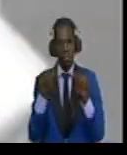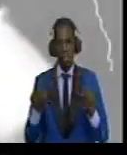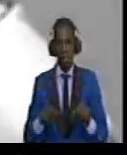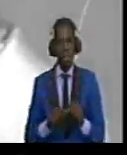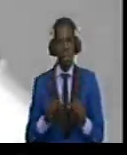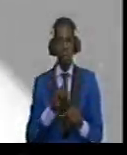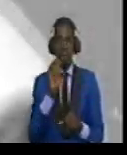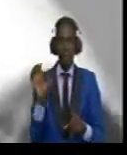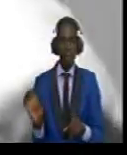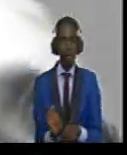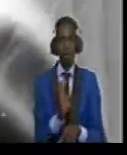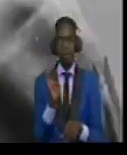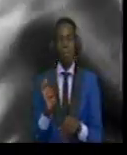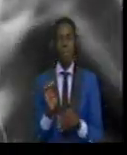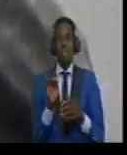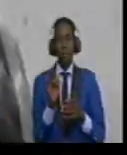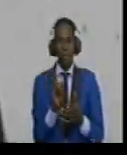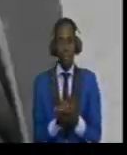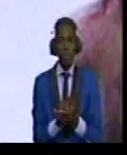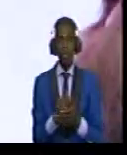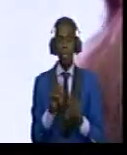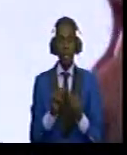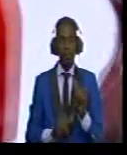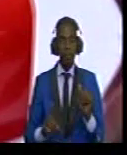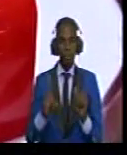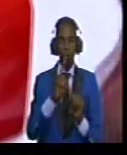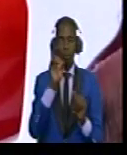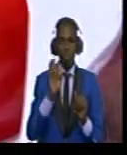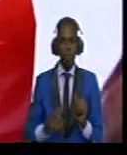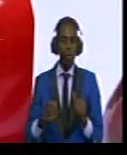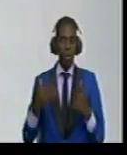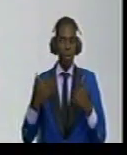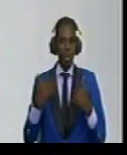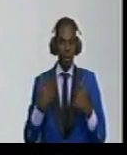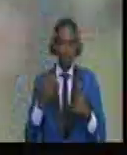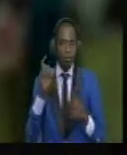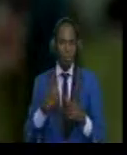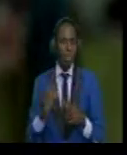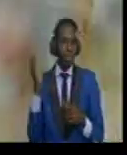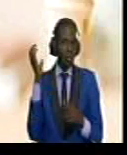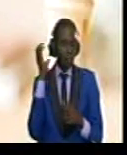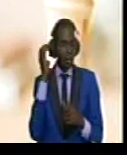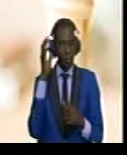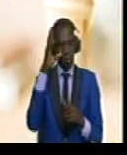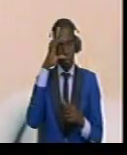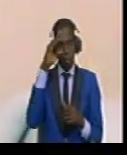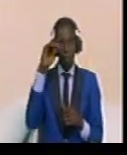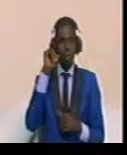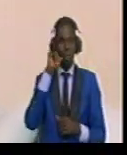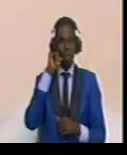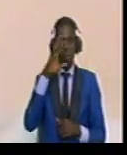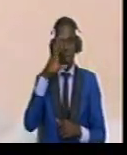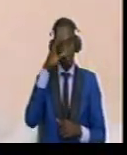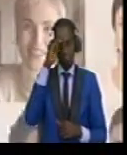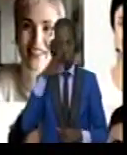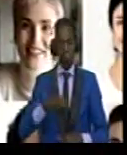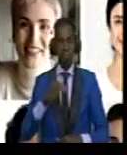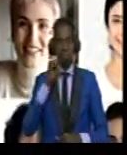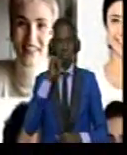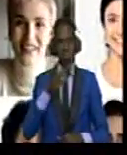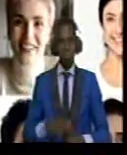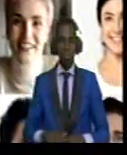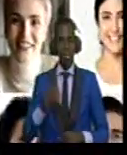wherever. It says there's nobody that shouldn't hear. Everybody should hear. The men, the women, the young and the